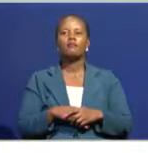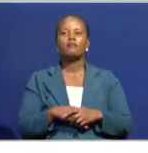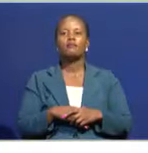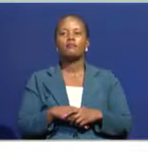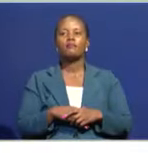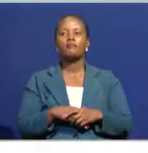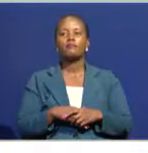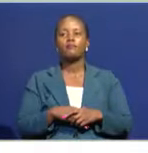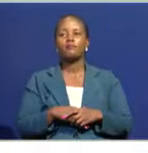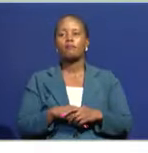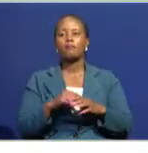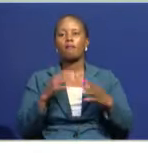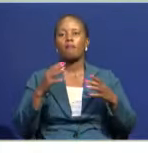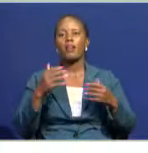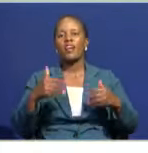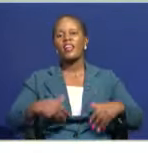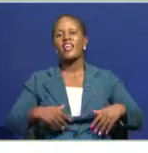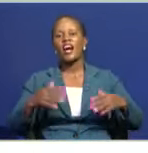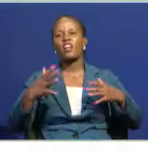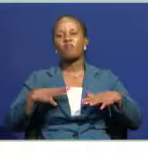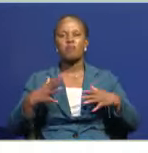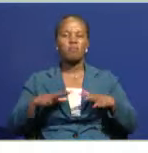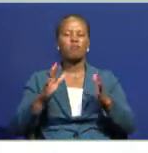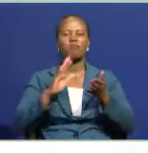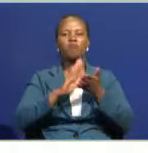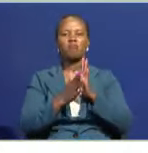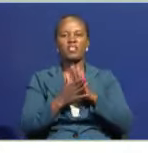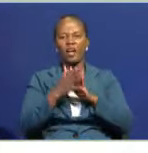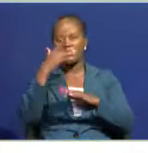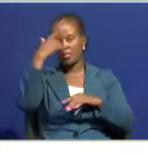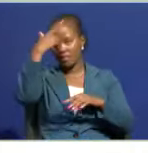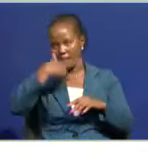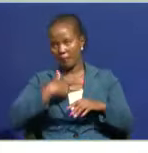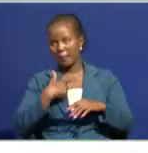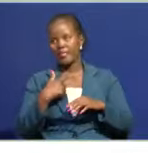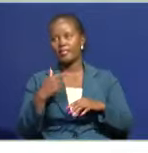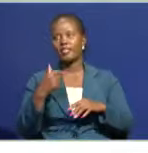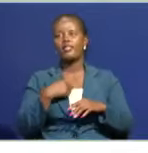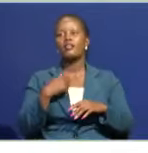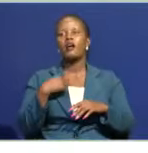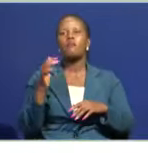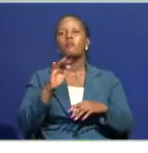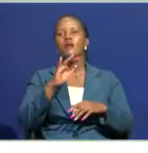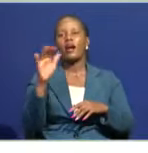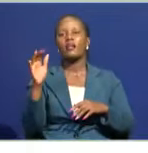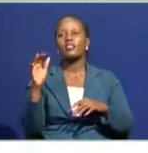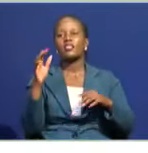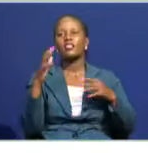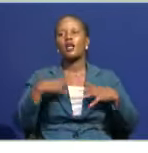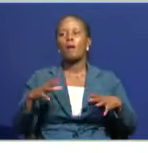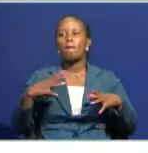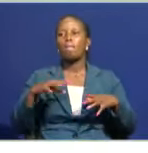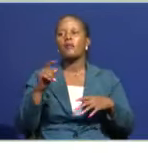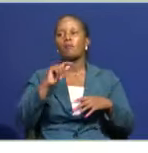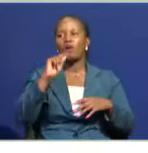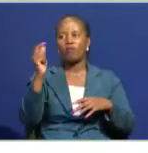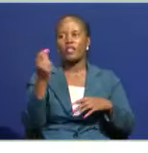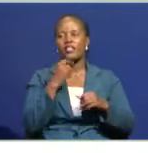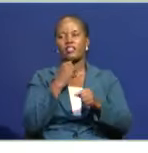Young patients turning blind because of that, and I strongly suggest the people of Kenya, the local people, they should get